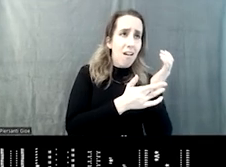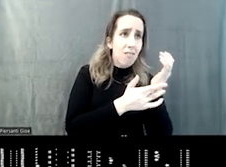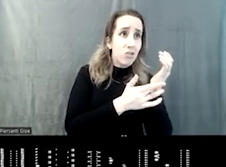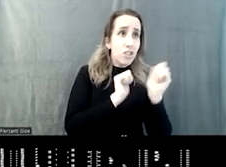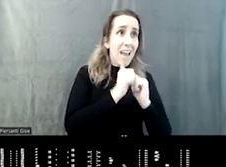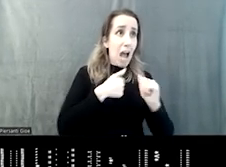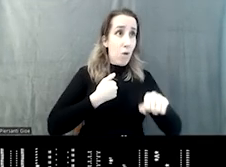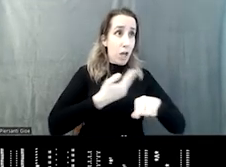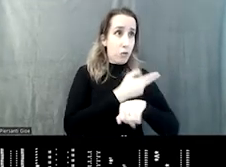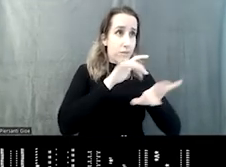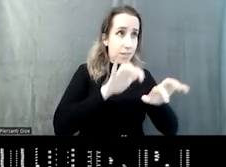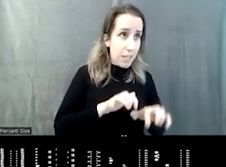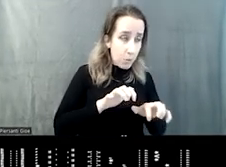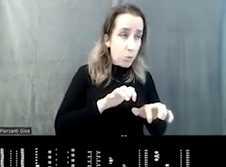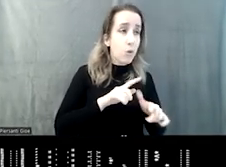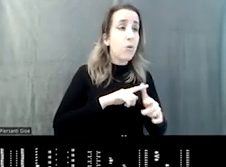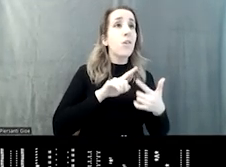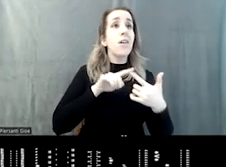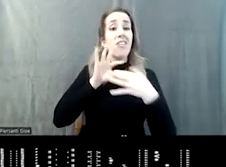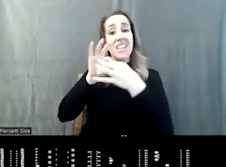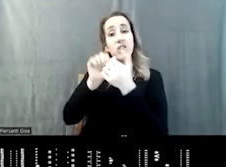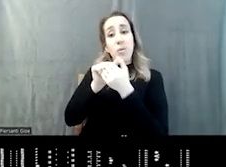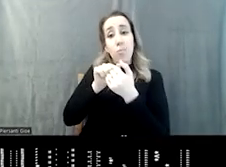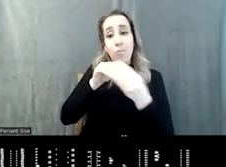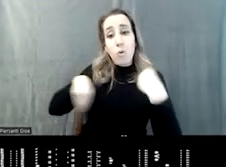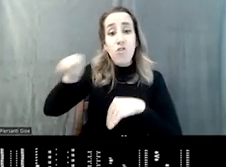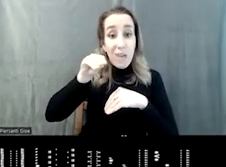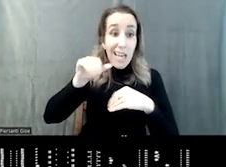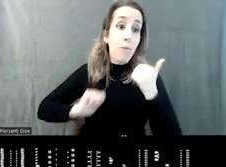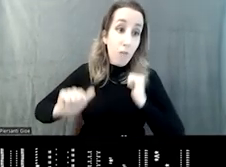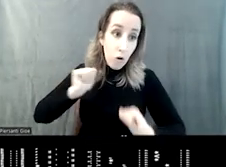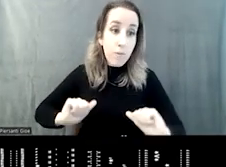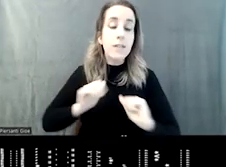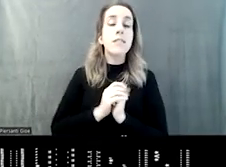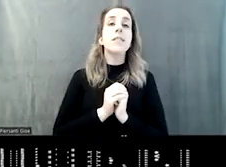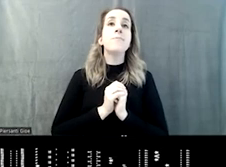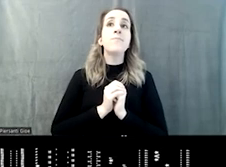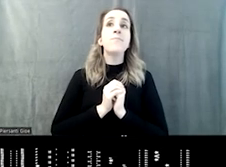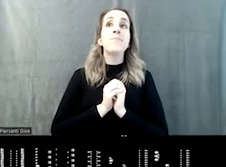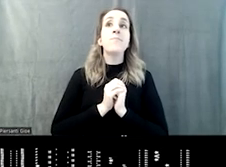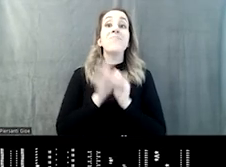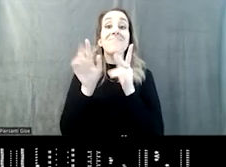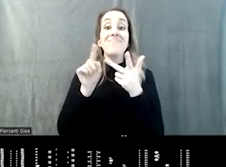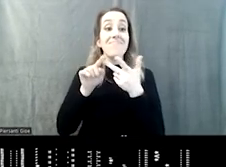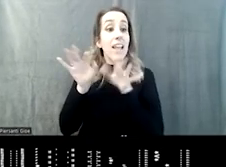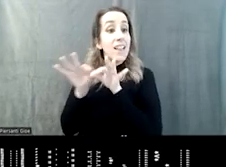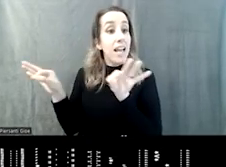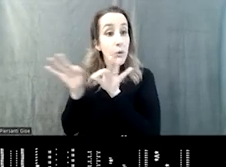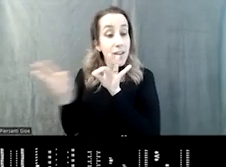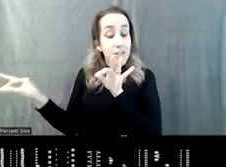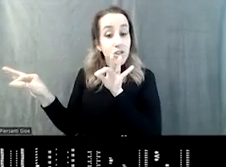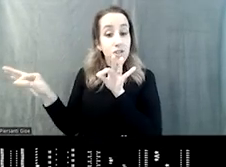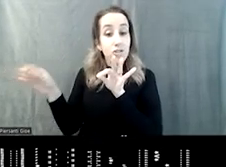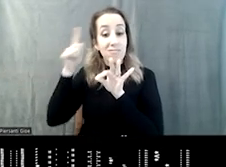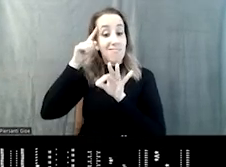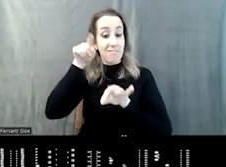use the keyboard, think about my relationship with movement or performance, thinking about language, you know, the language